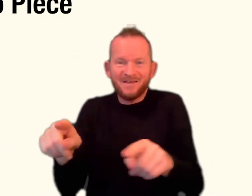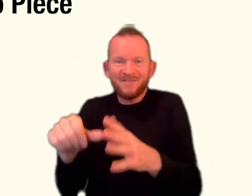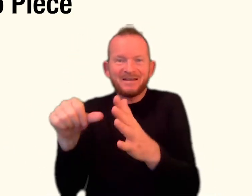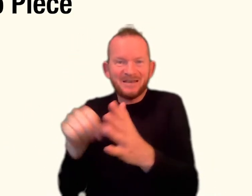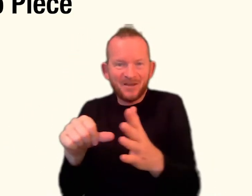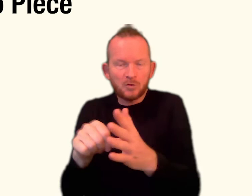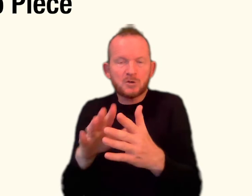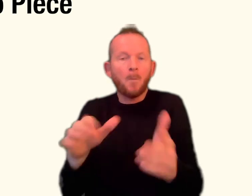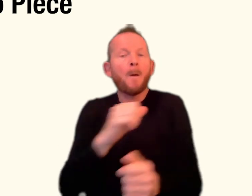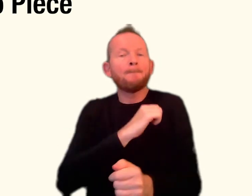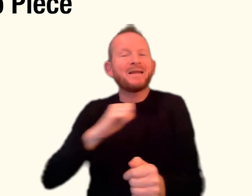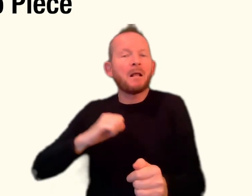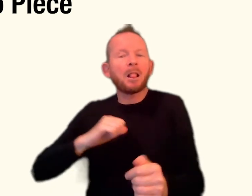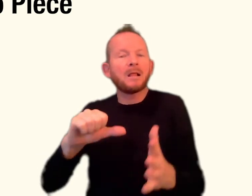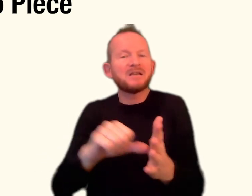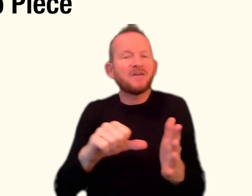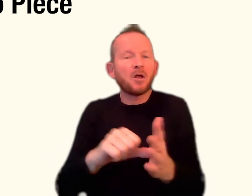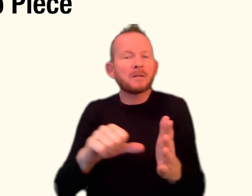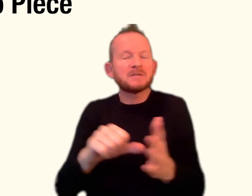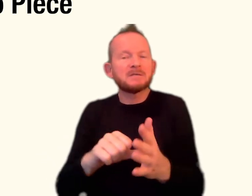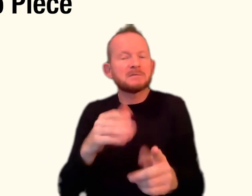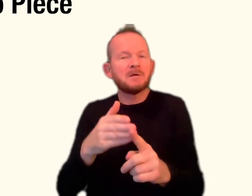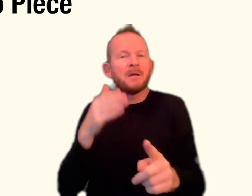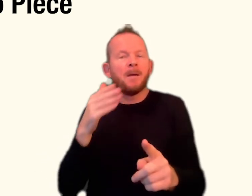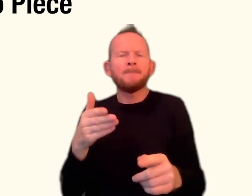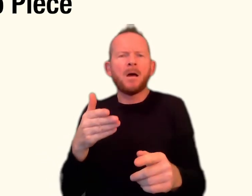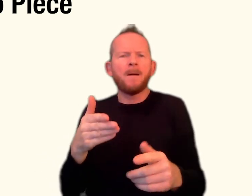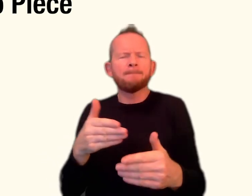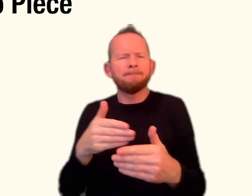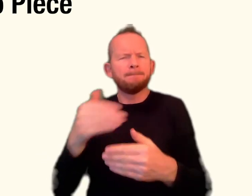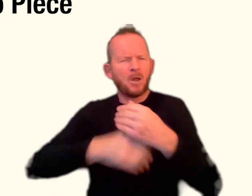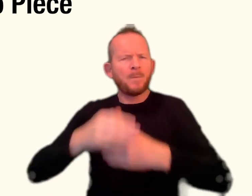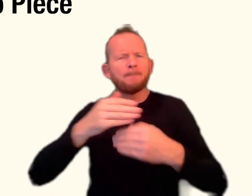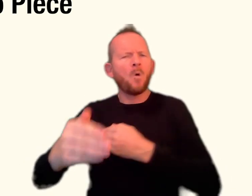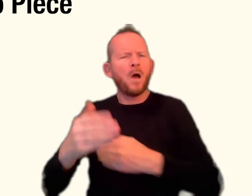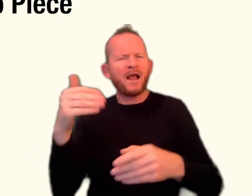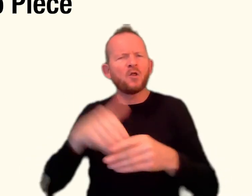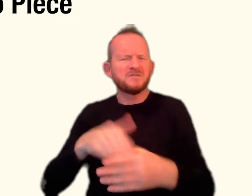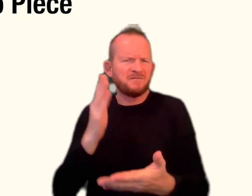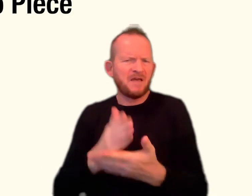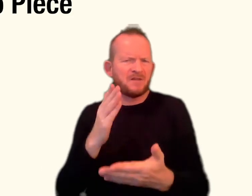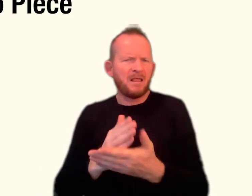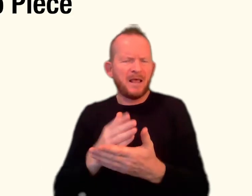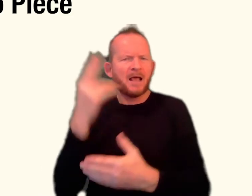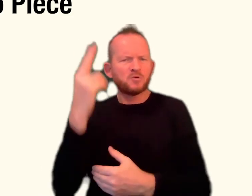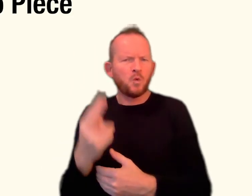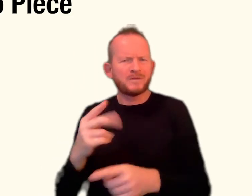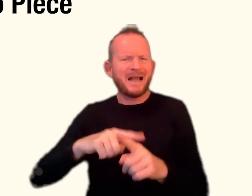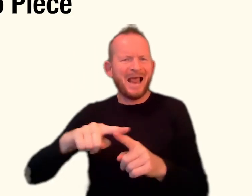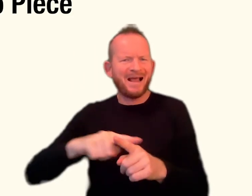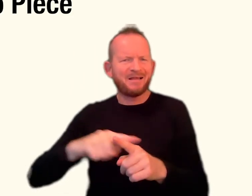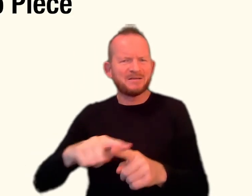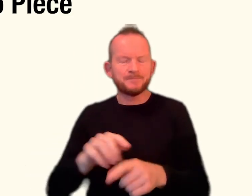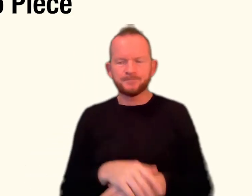well or more medical difficulties. But we are definitely becoming now more inclusive as schools in England.